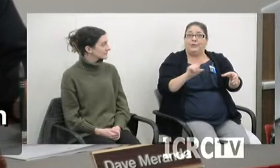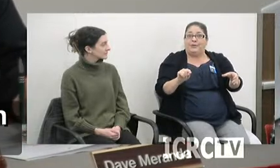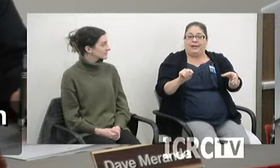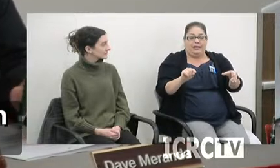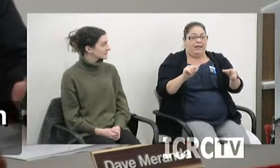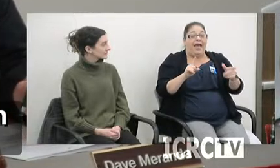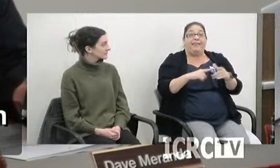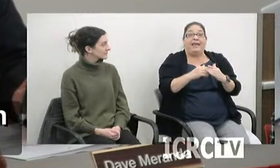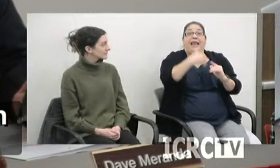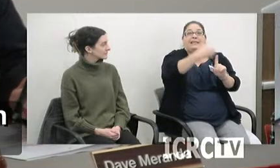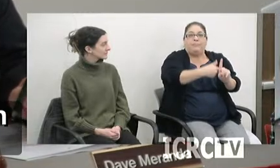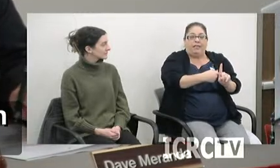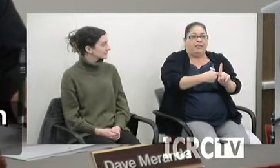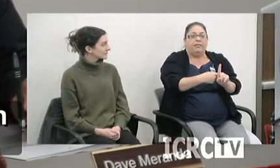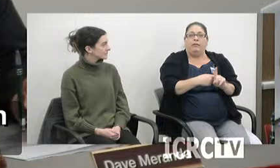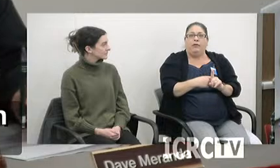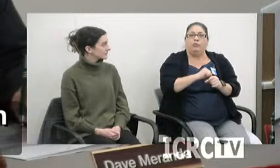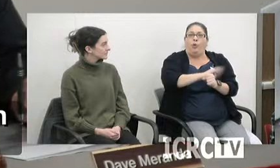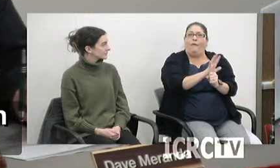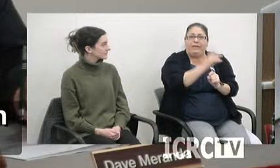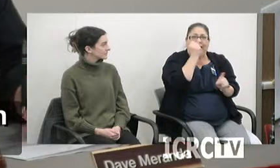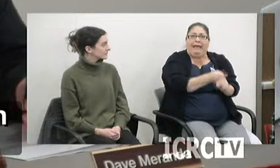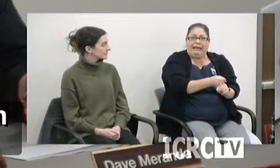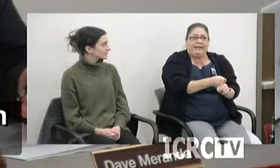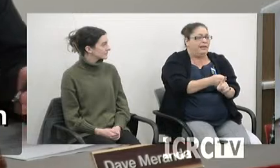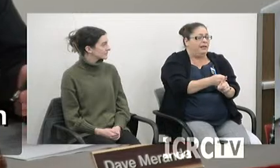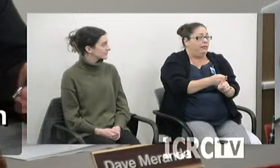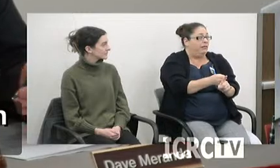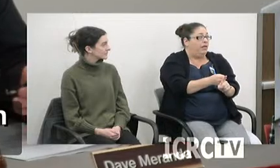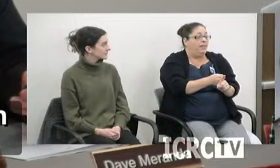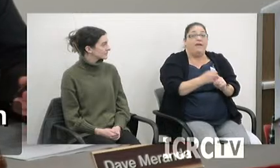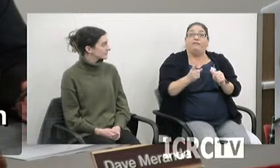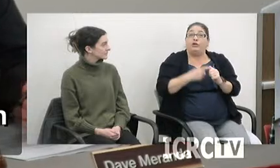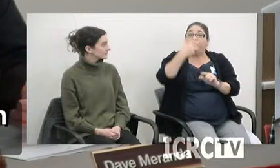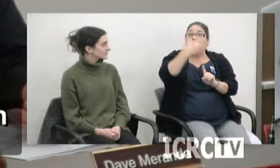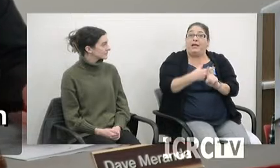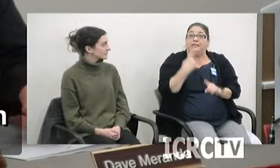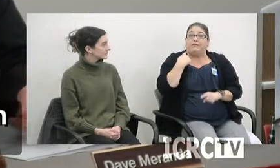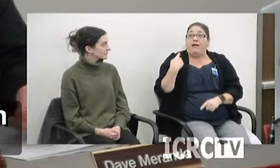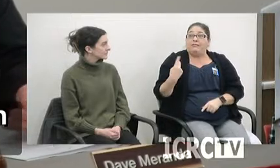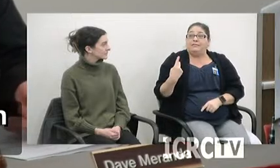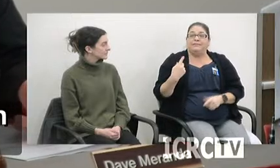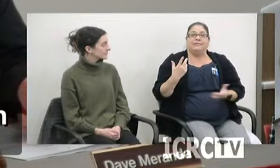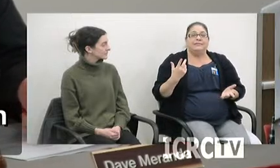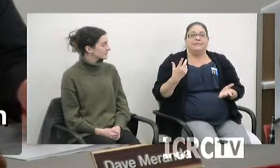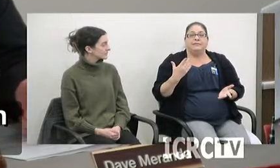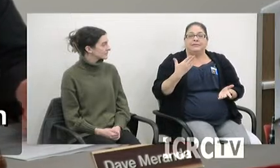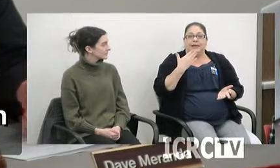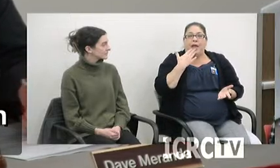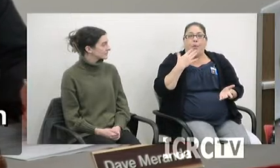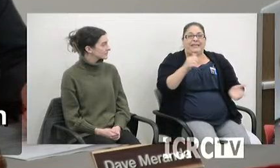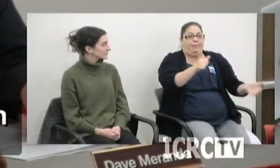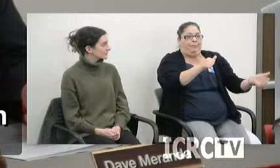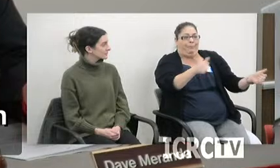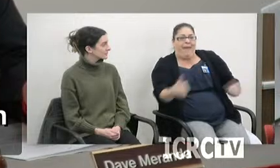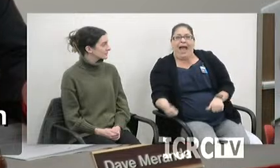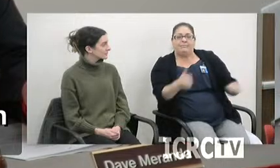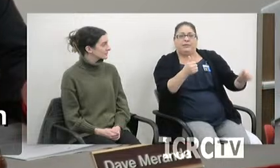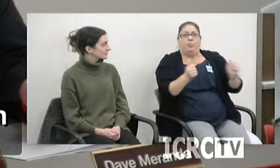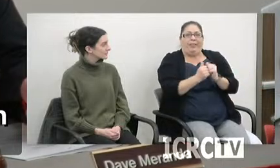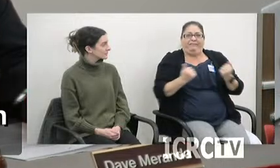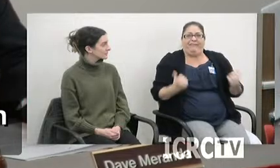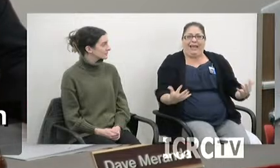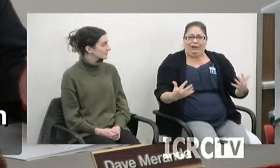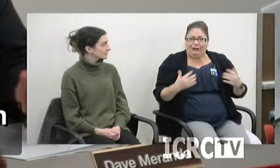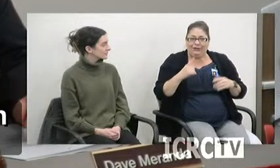then the next month, COVID hit. So that was the first 3 months in here. So it was a baptism by absolute